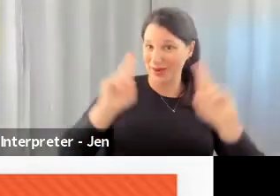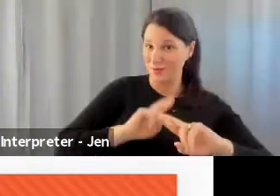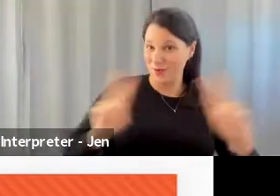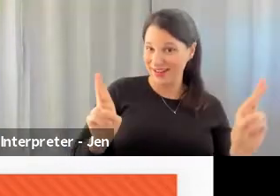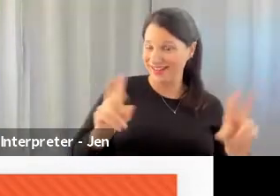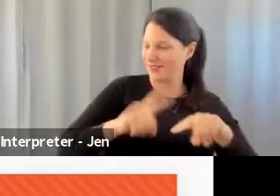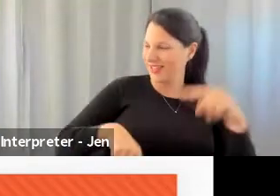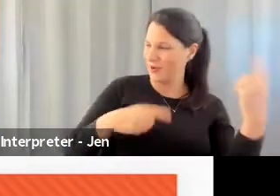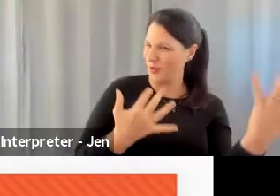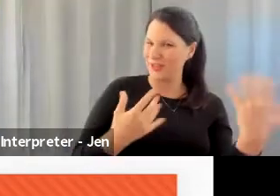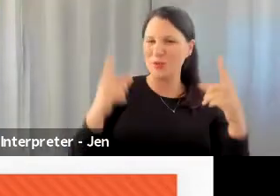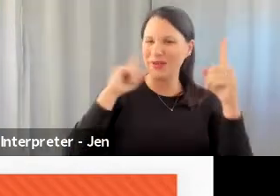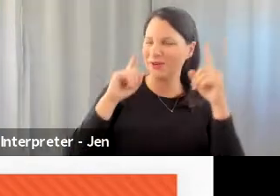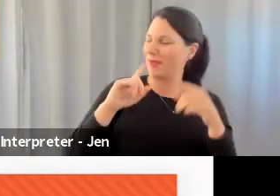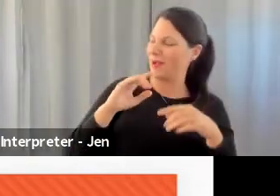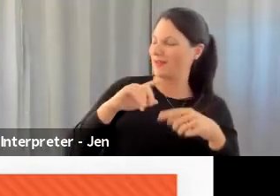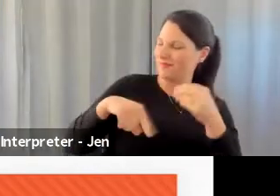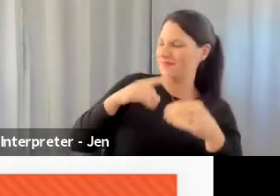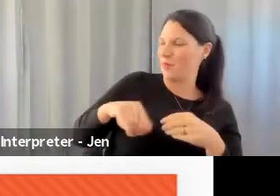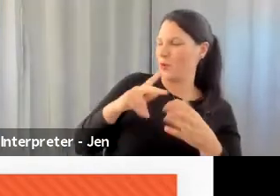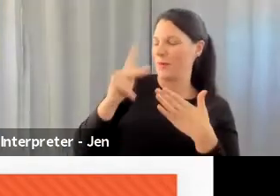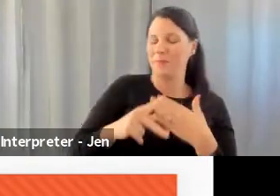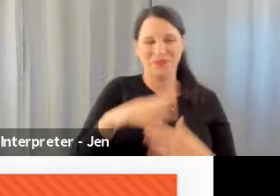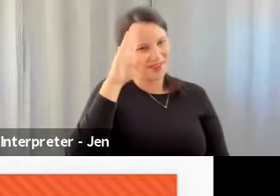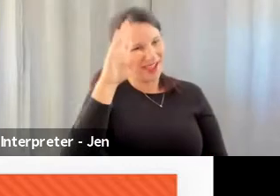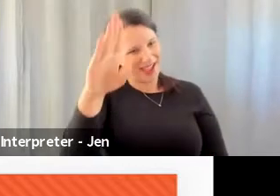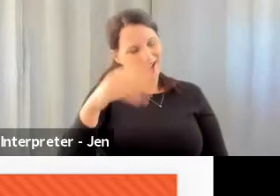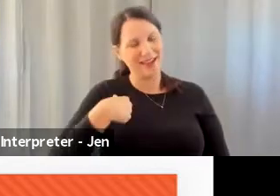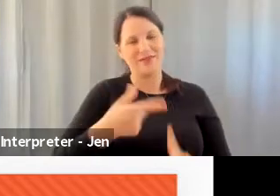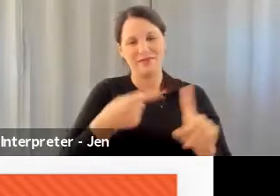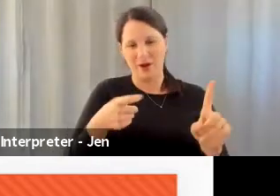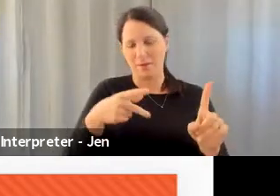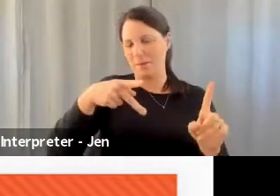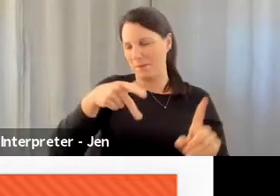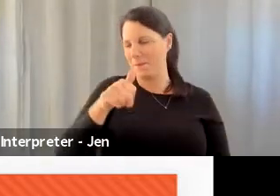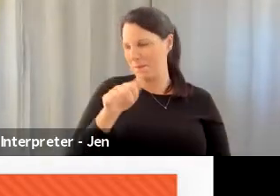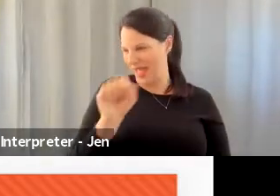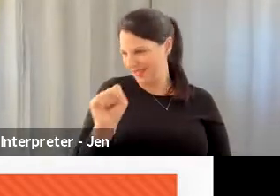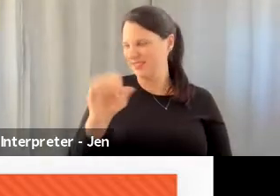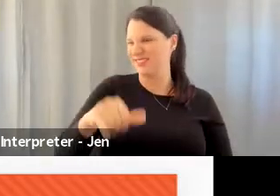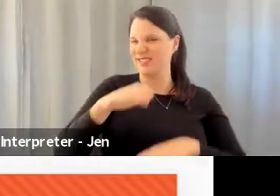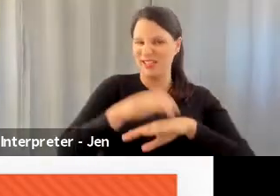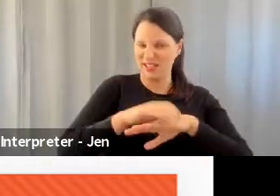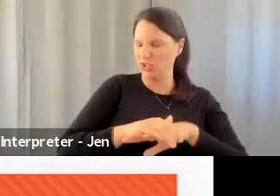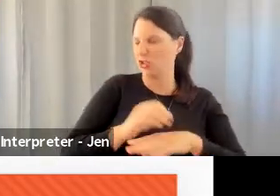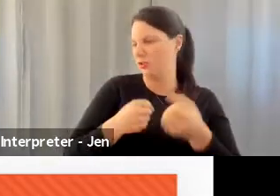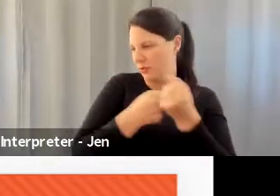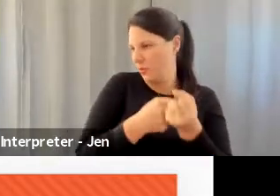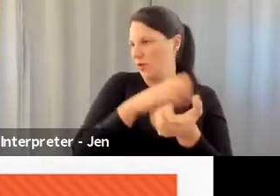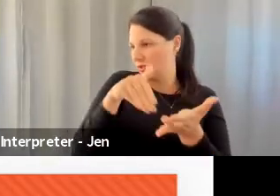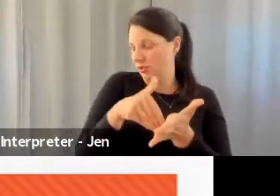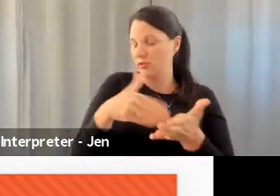offer. Thank you. Hi, everyone. So I am from the PASS Center. So PASS is an English support center that offers embedded tutoring, which means you